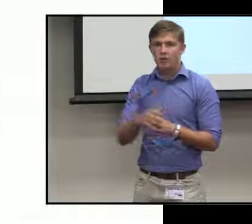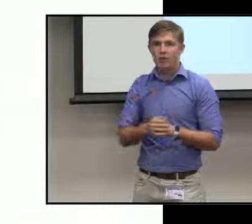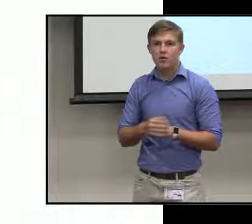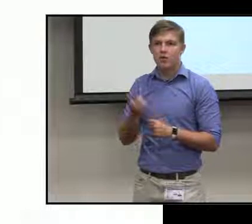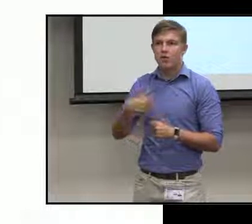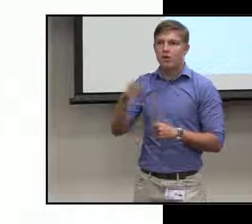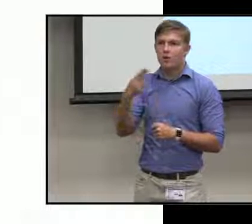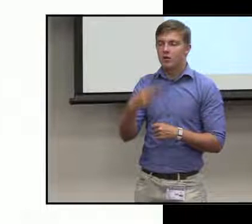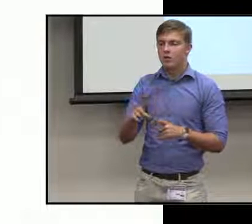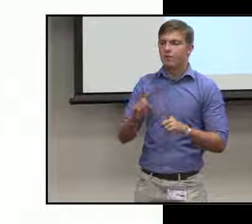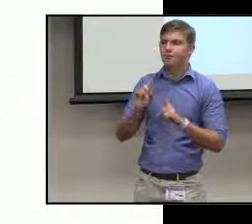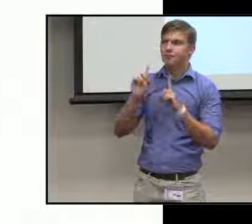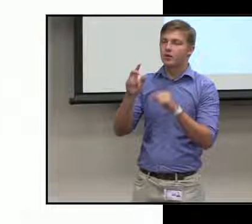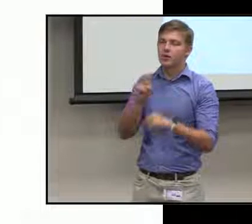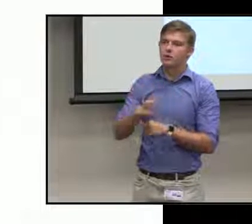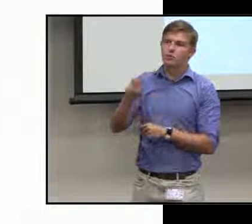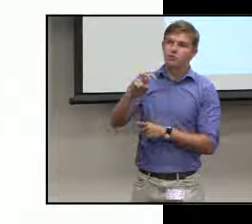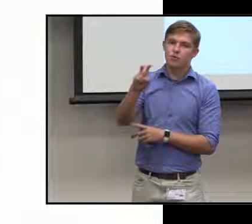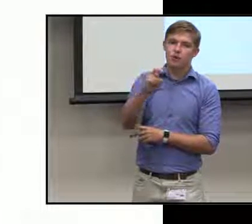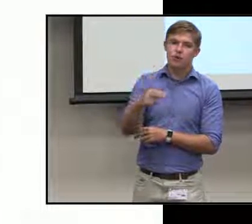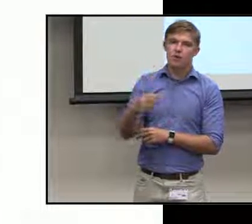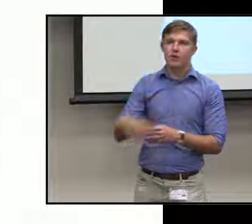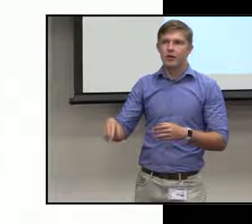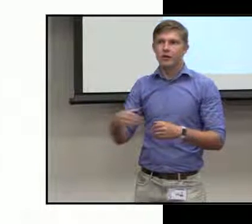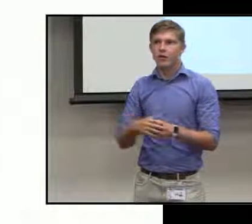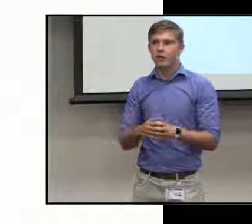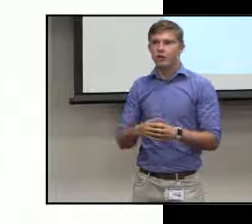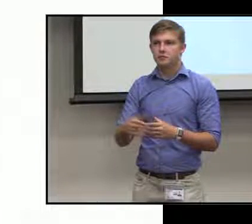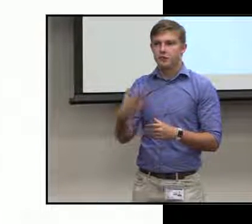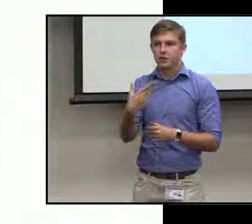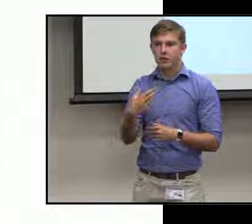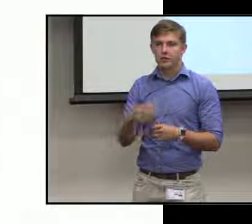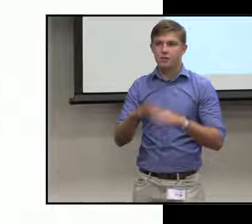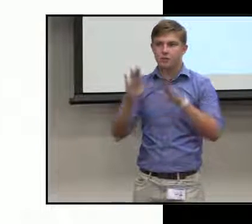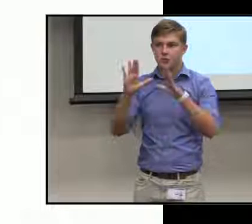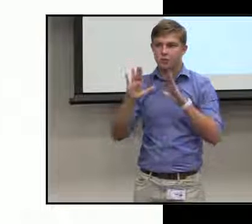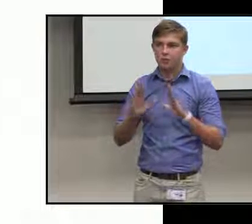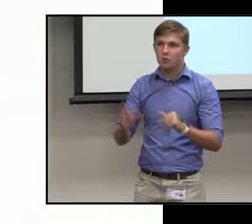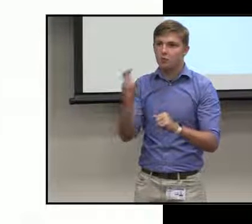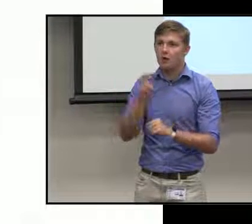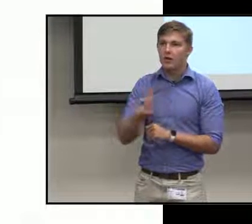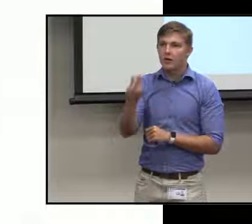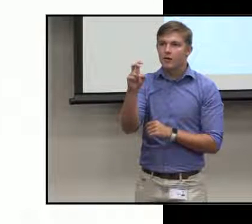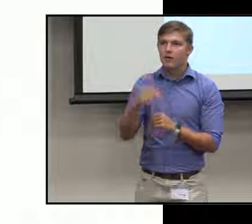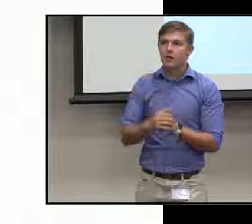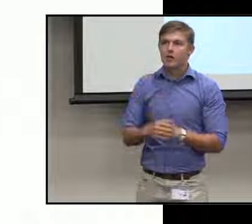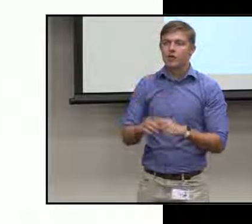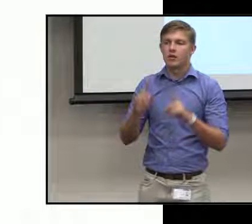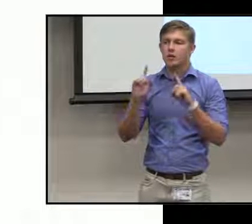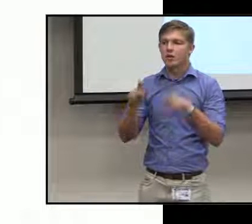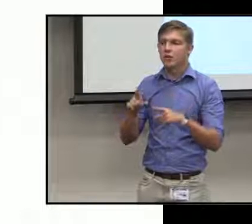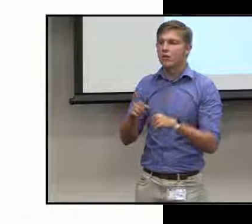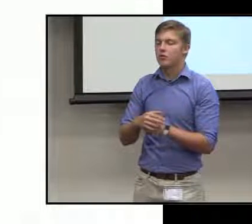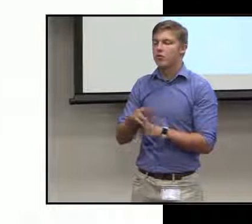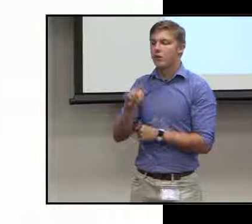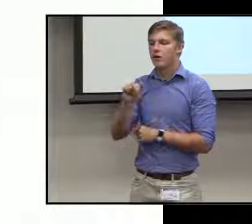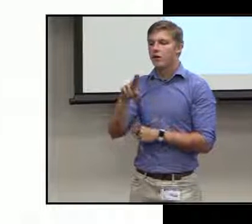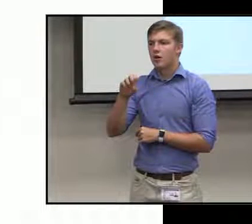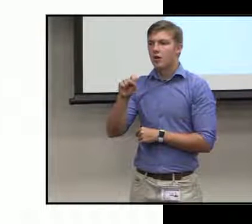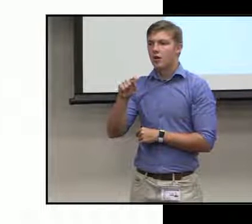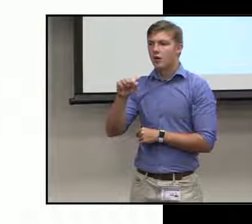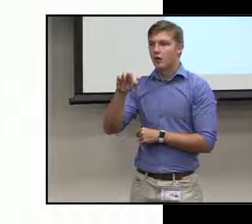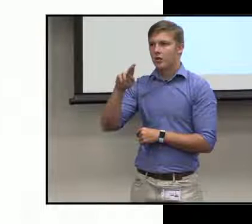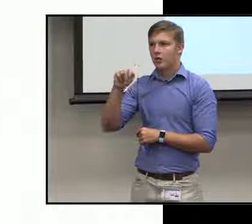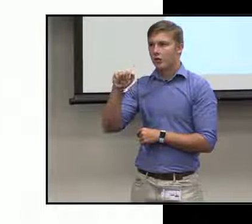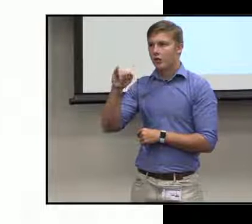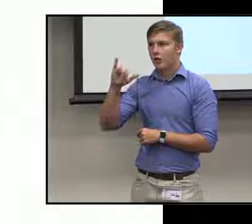Zealand adventure, and they travel to Australia for a while, and they go to the United States, and then they go to the UK. A lot of their family members